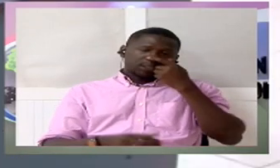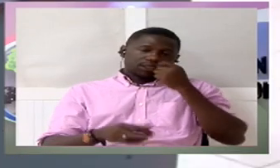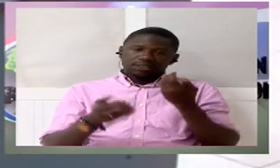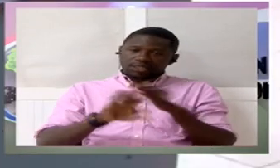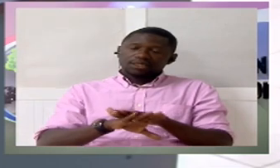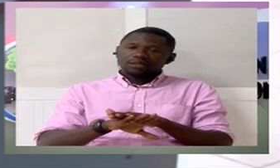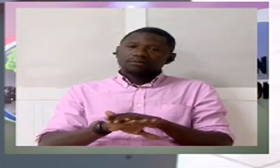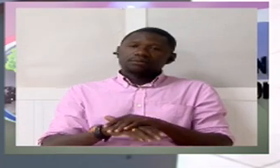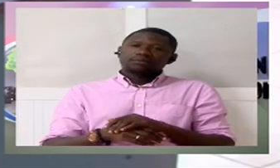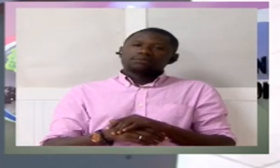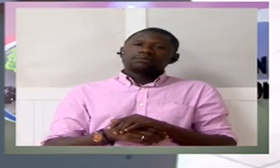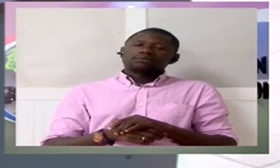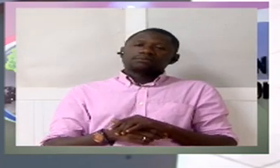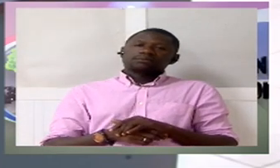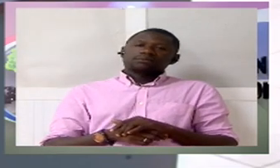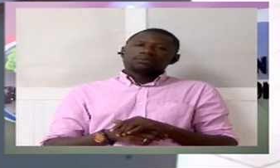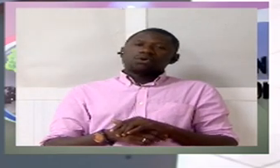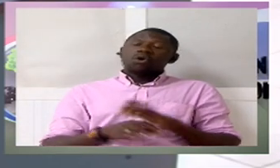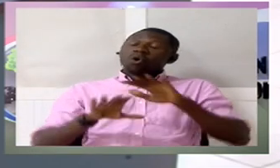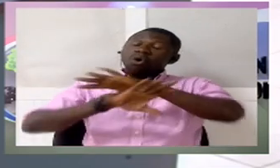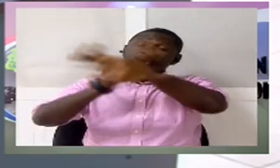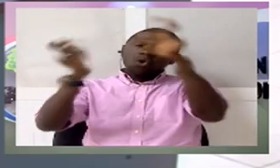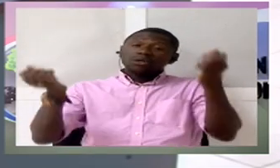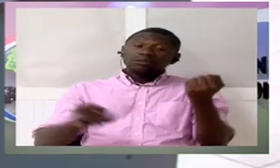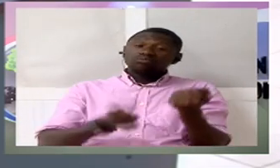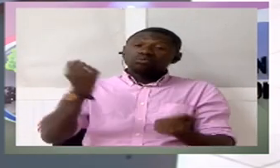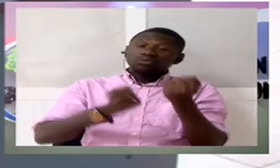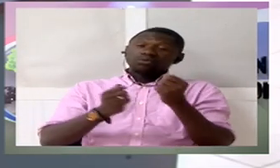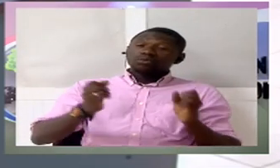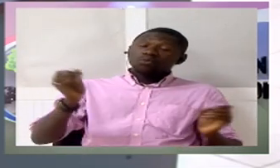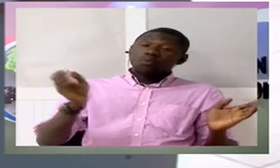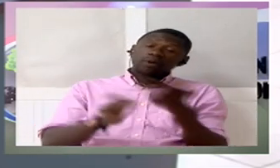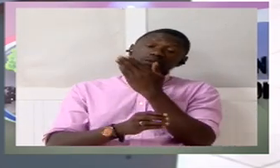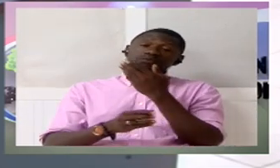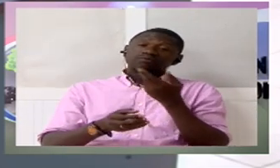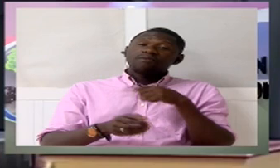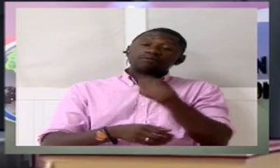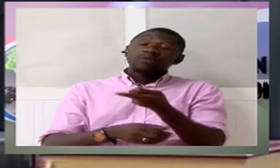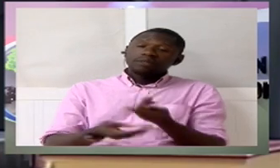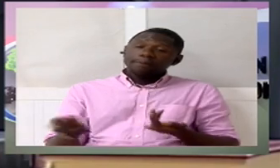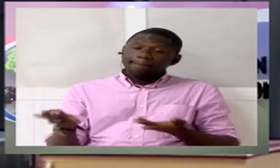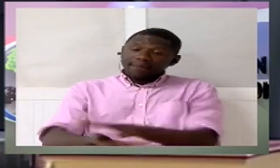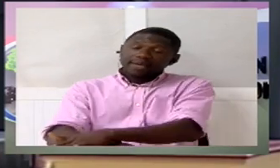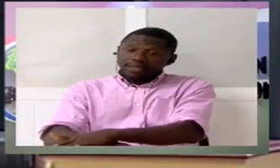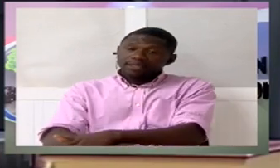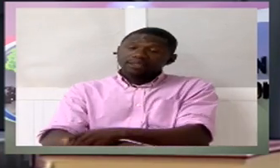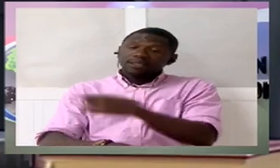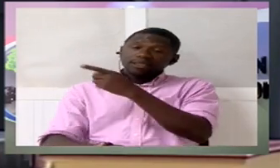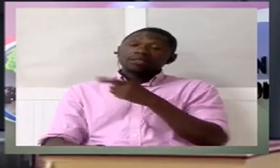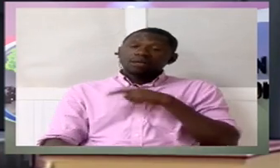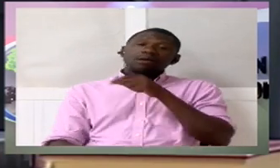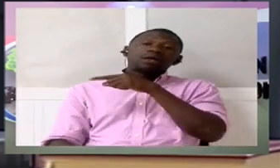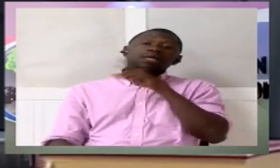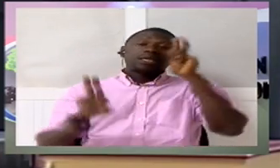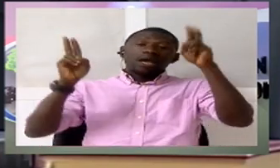passed away, all the vehicles that went to Jara for the burial, she was the one that gave me the money to pay